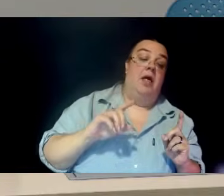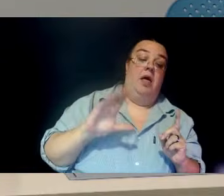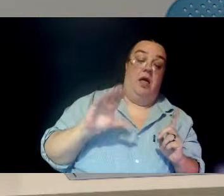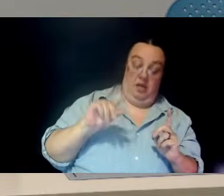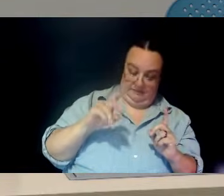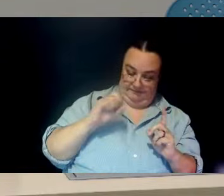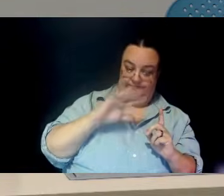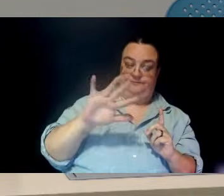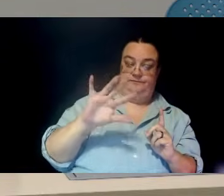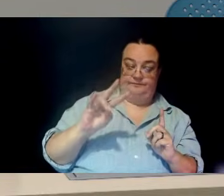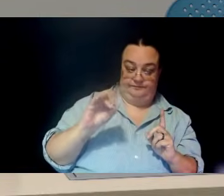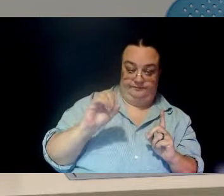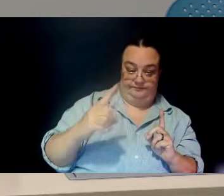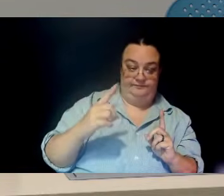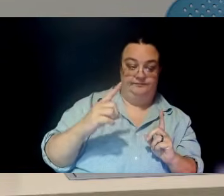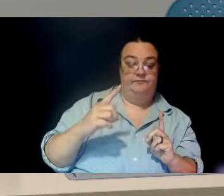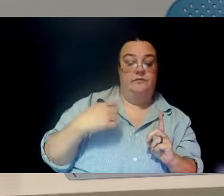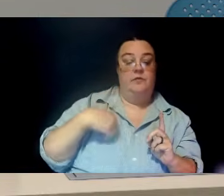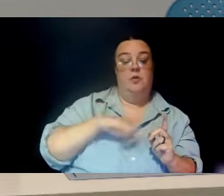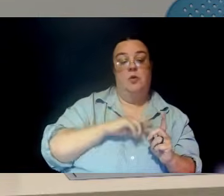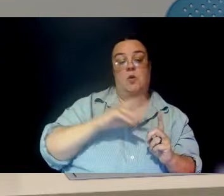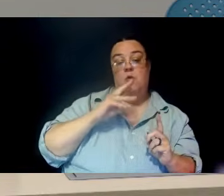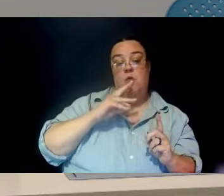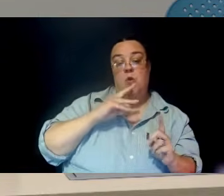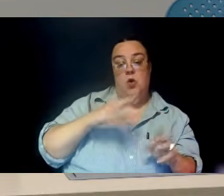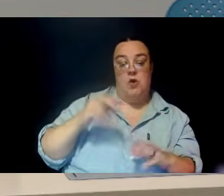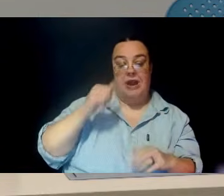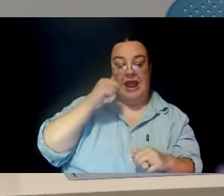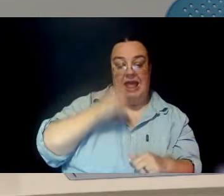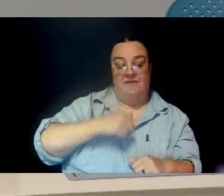5701, we water it every Tuesday